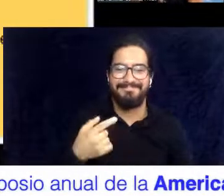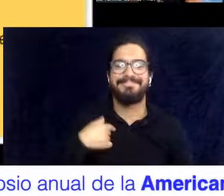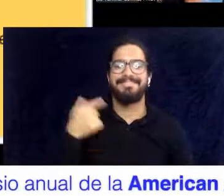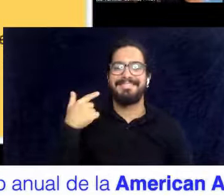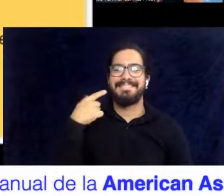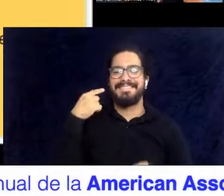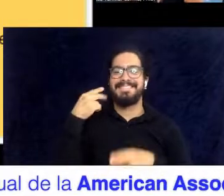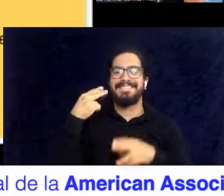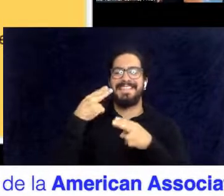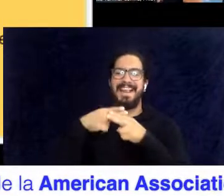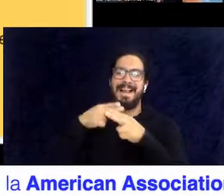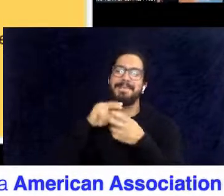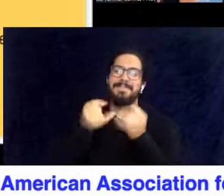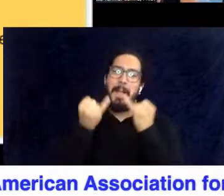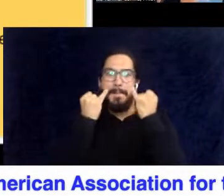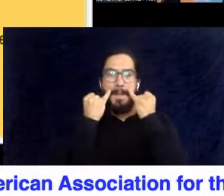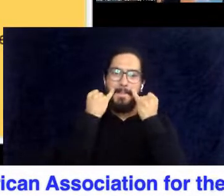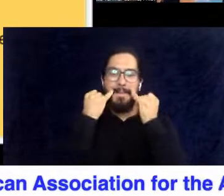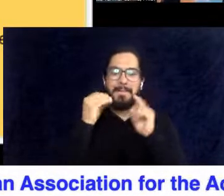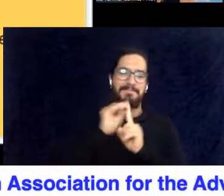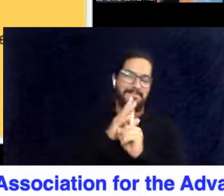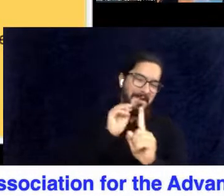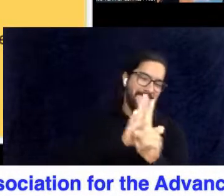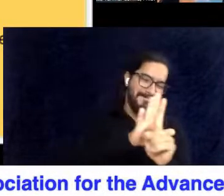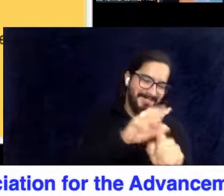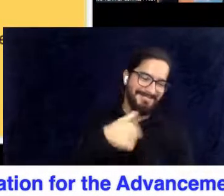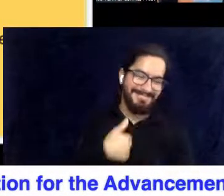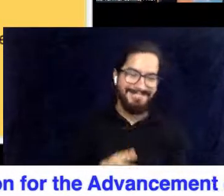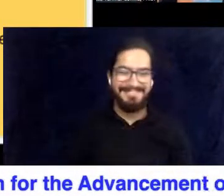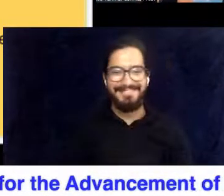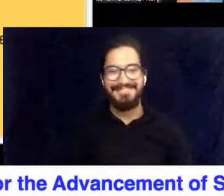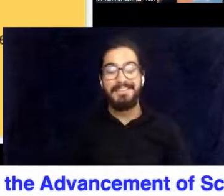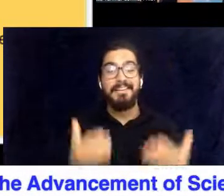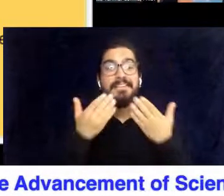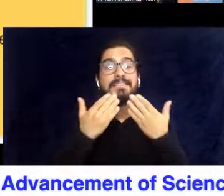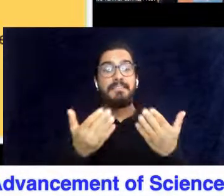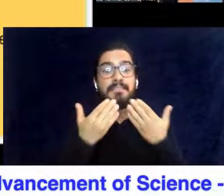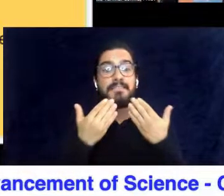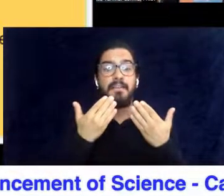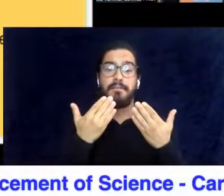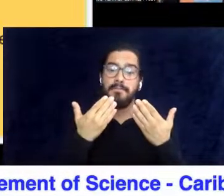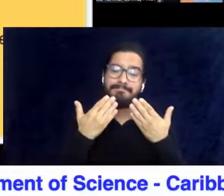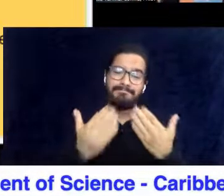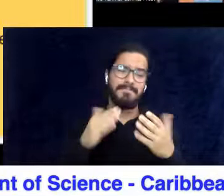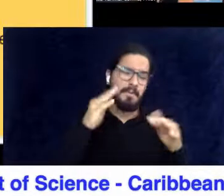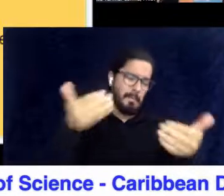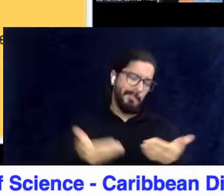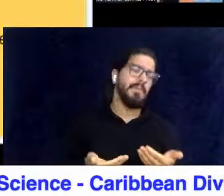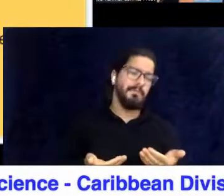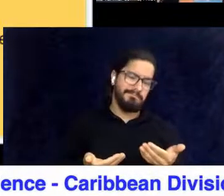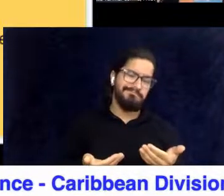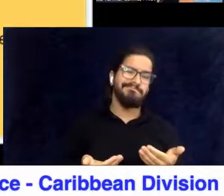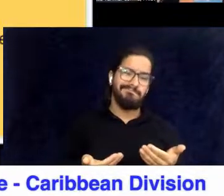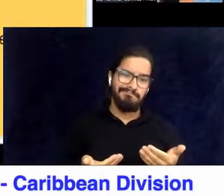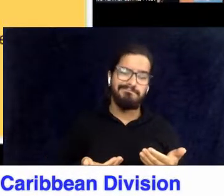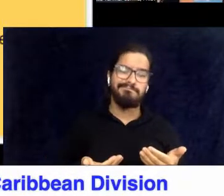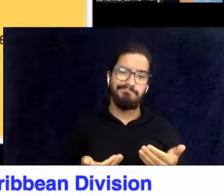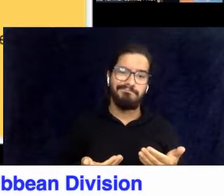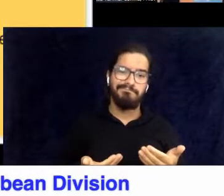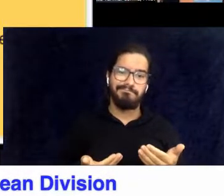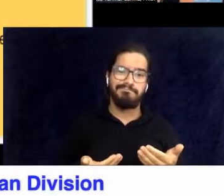well. So first of all, thank you so much for the invitation and for, especially to